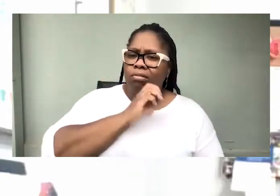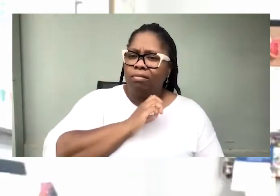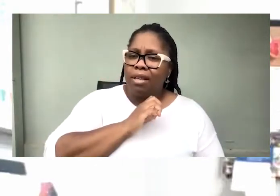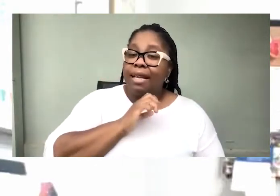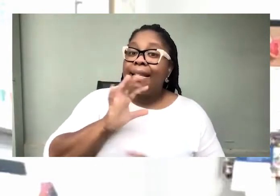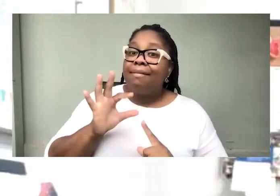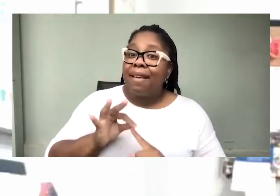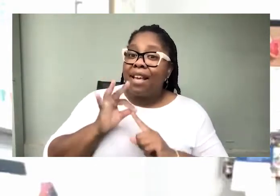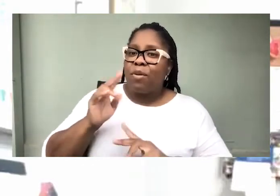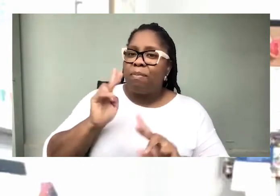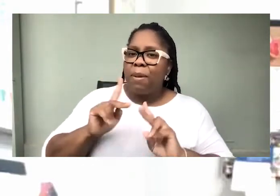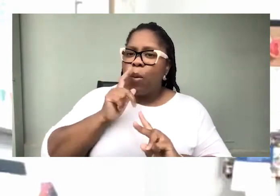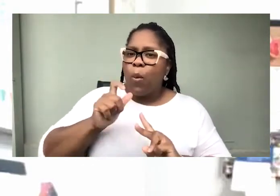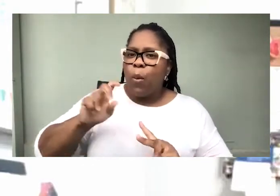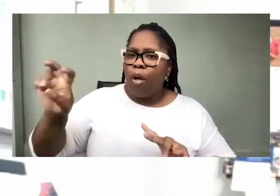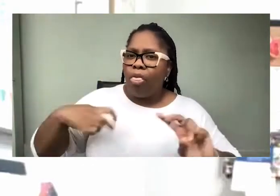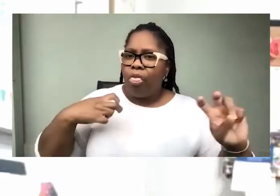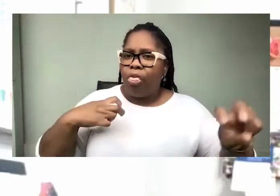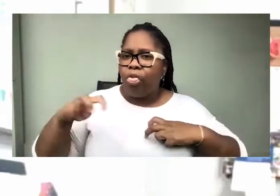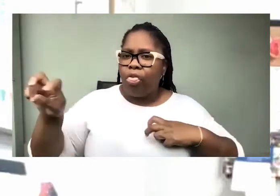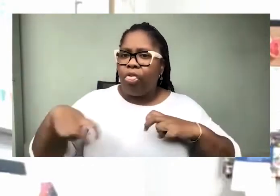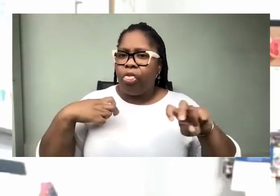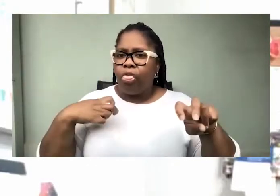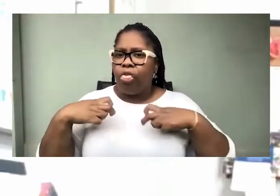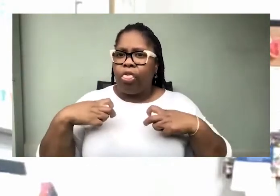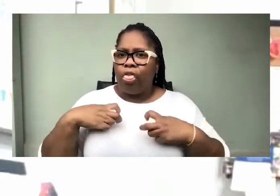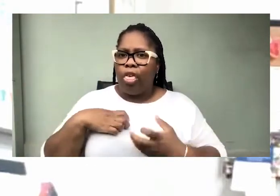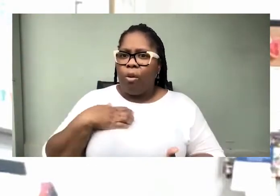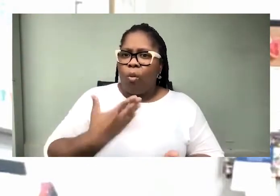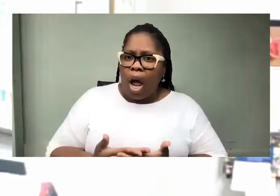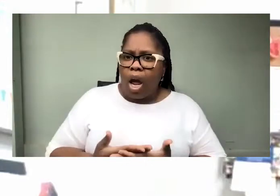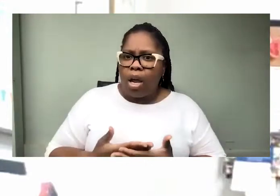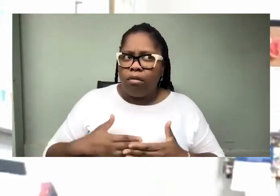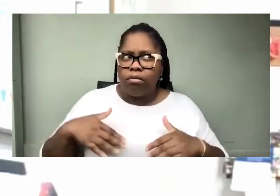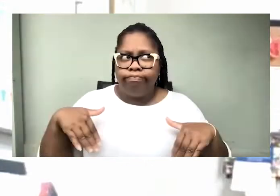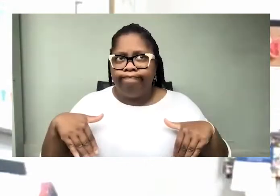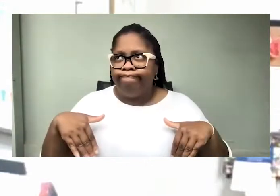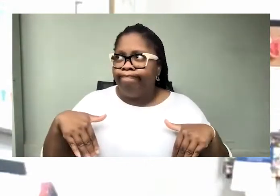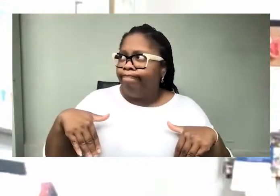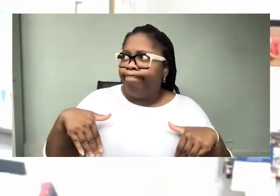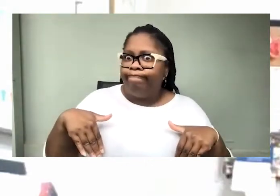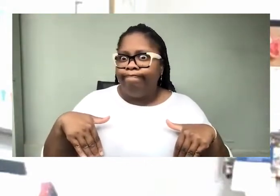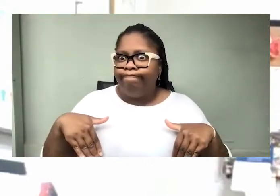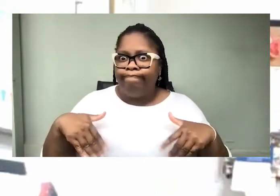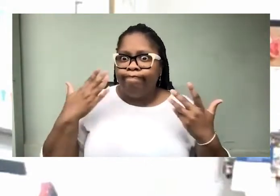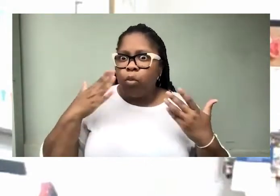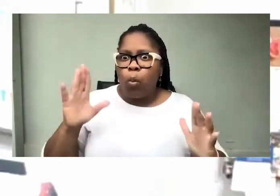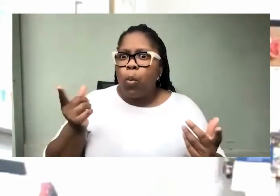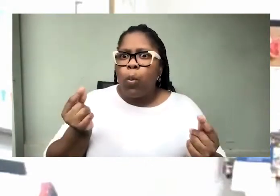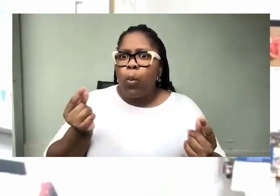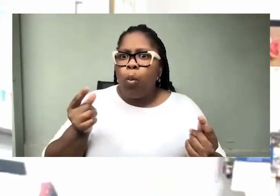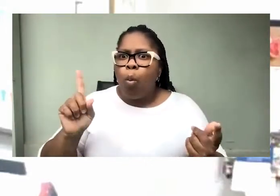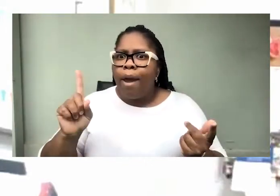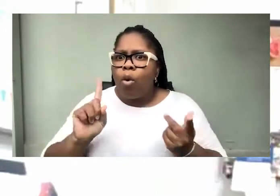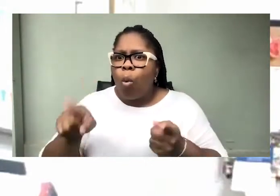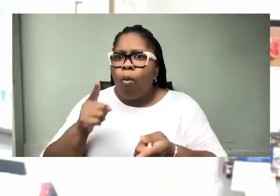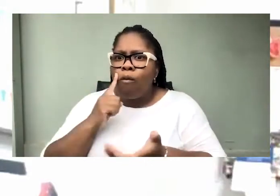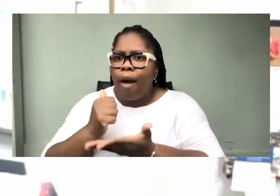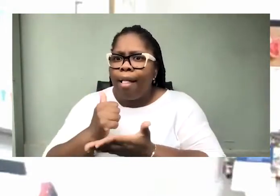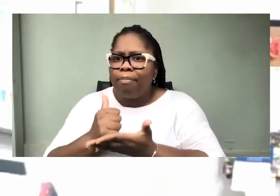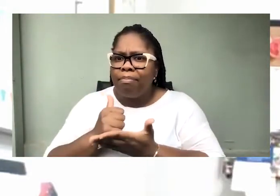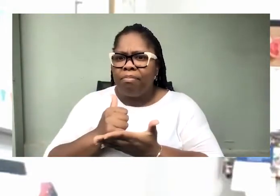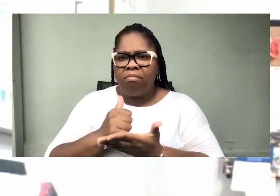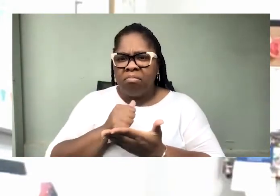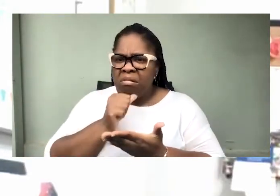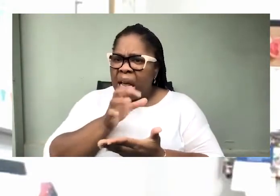migrate here and don't know where to go. And for someone who doesn't speak the language, they don't understand, like, why do I need to fill